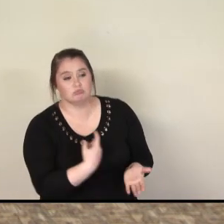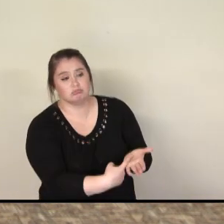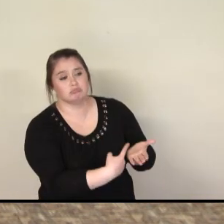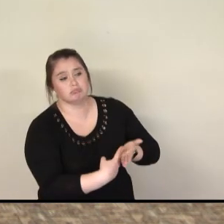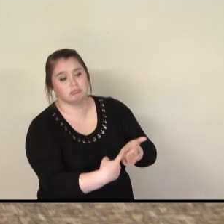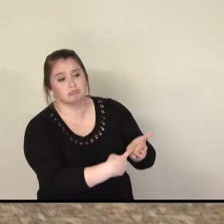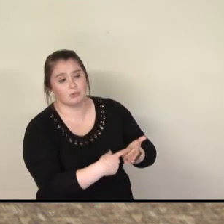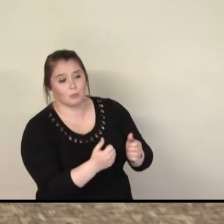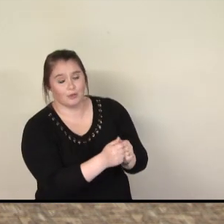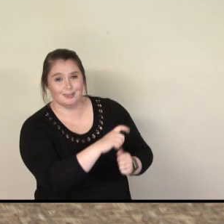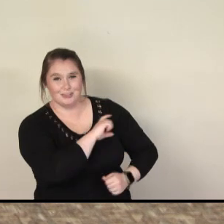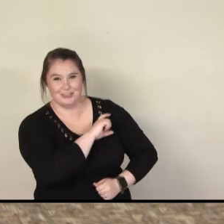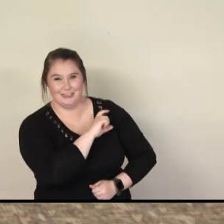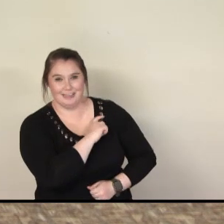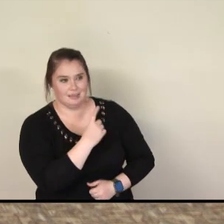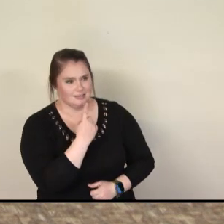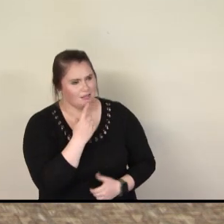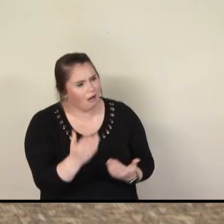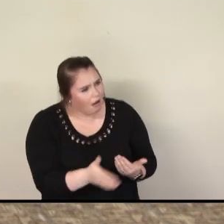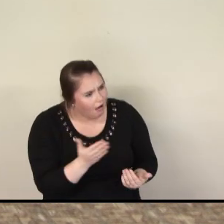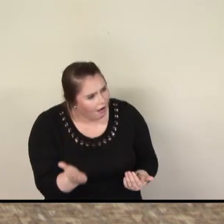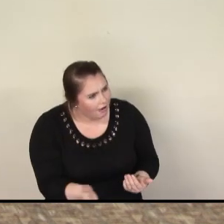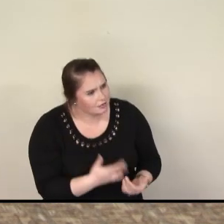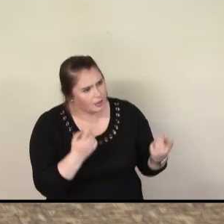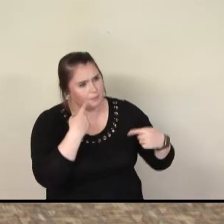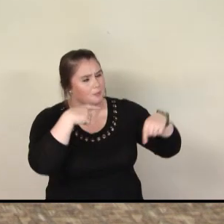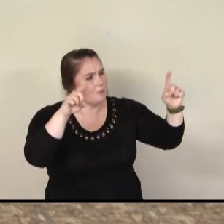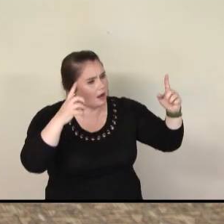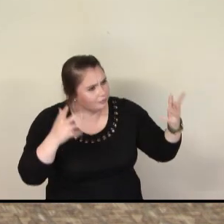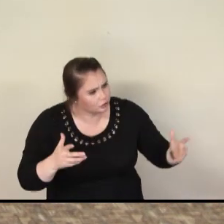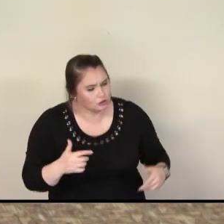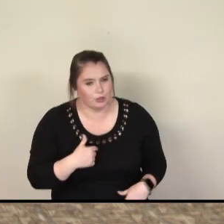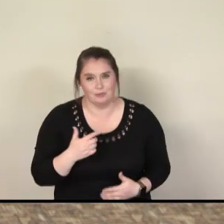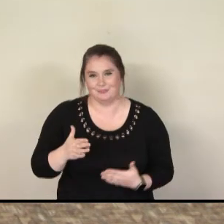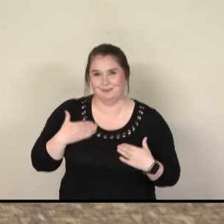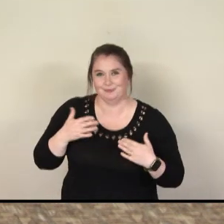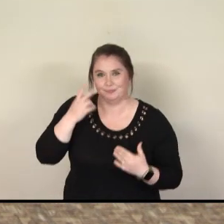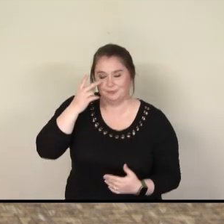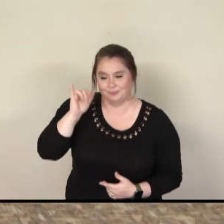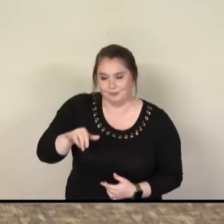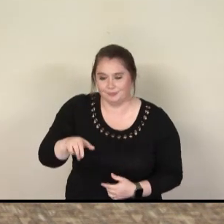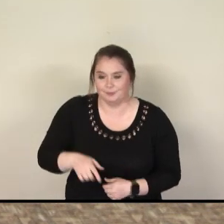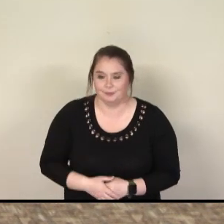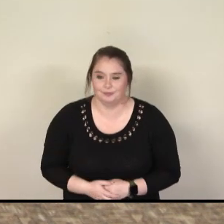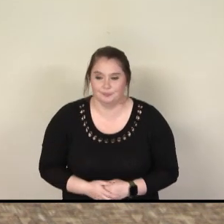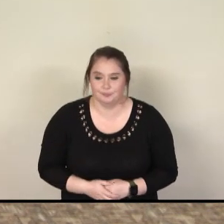and they all mentioned how easy it was and how effective it was. So I was really pleased to see that.